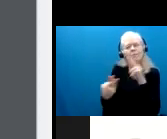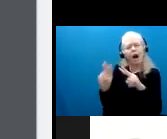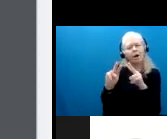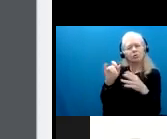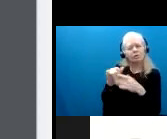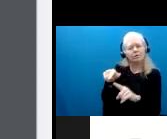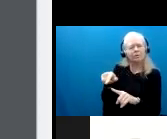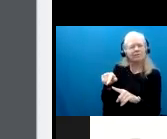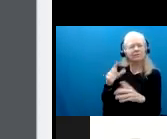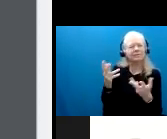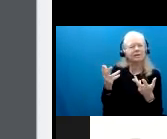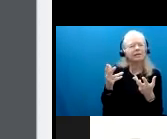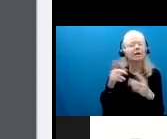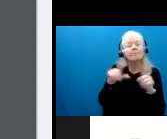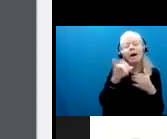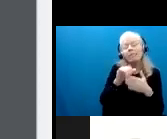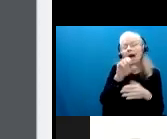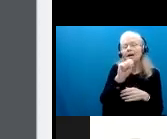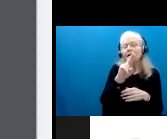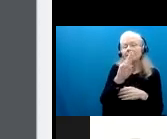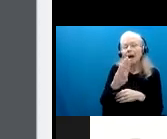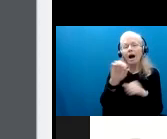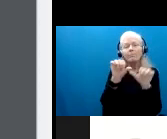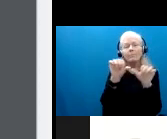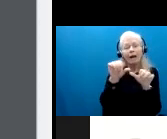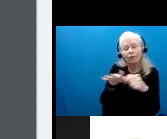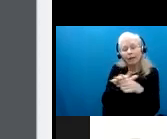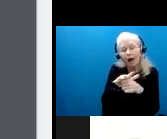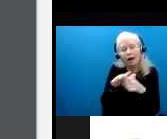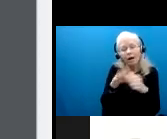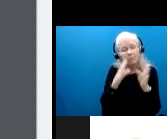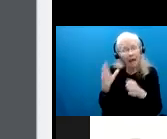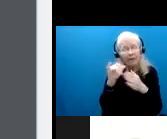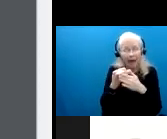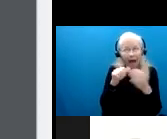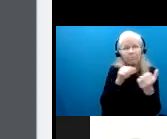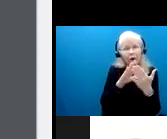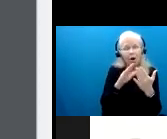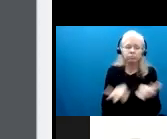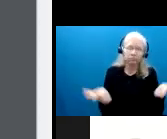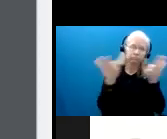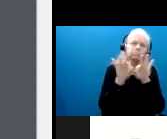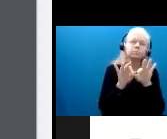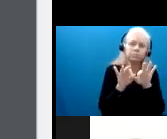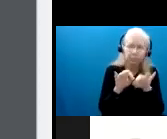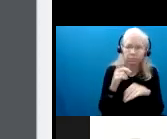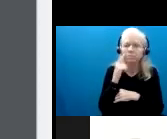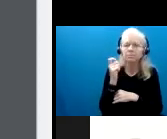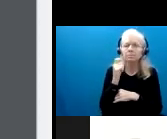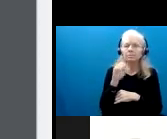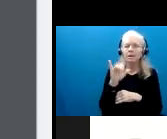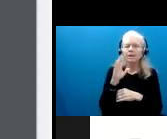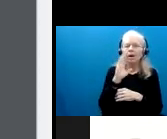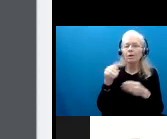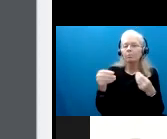the sub-area plan is an important approach because it provides a sense of, for